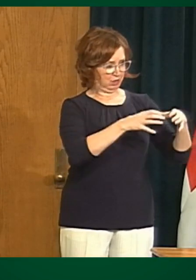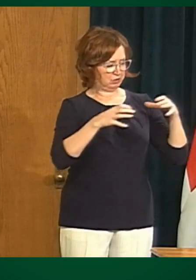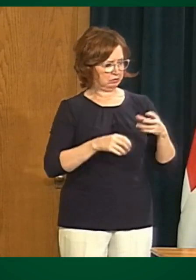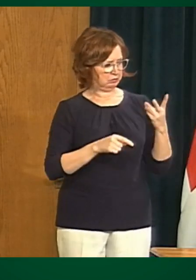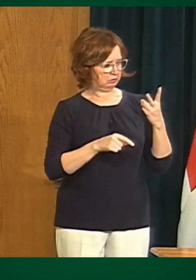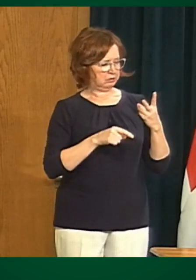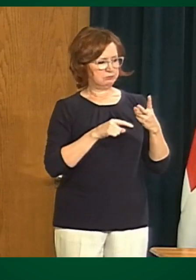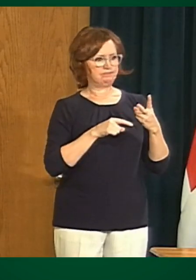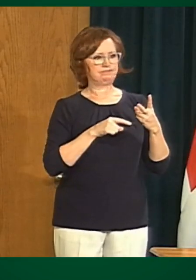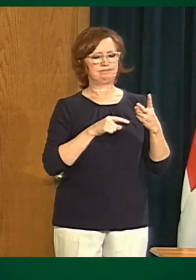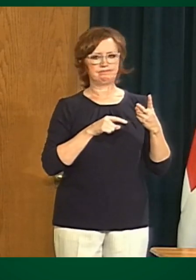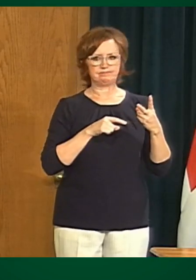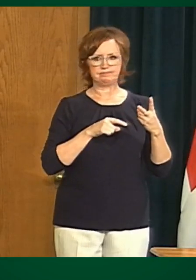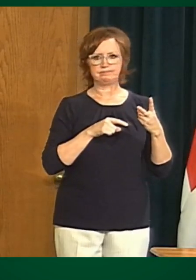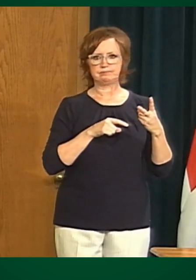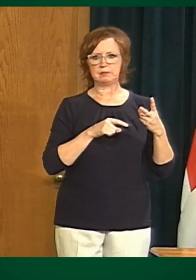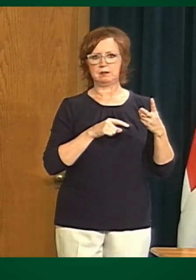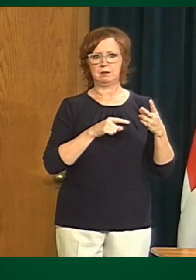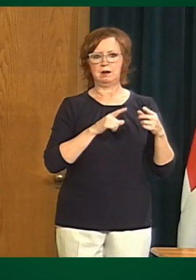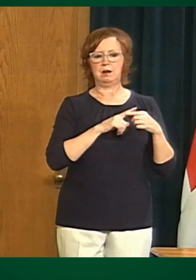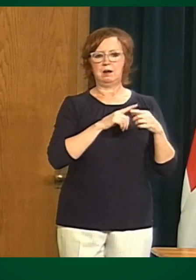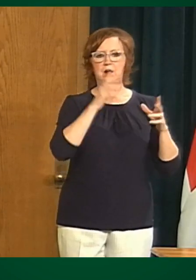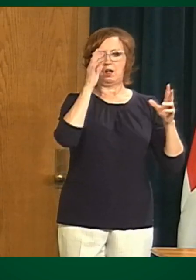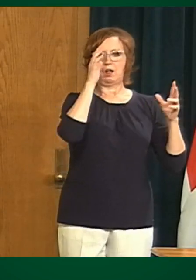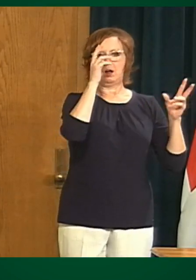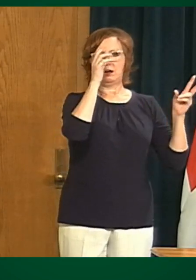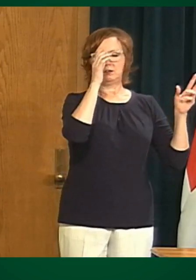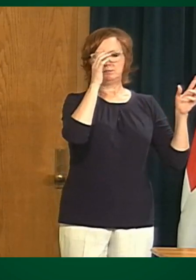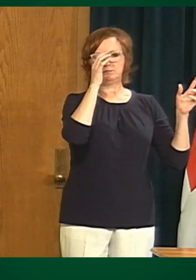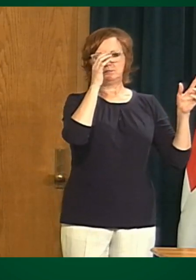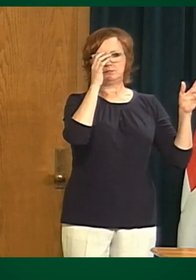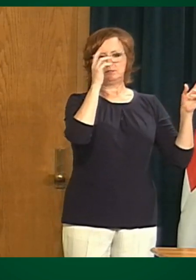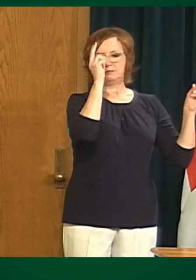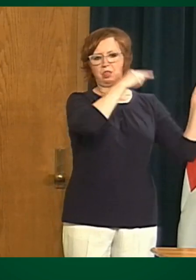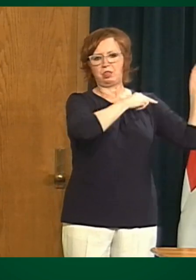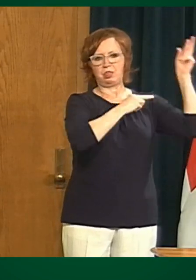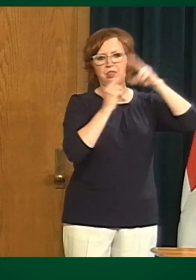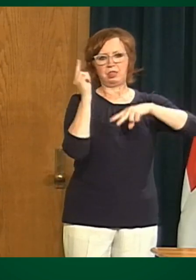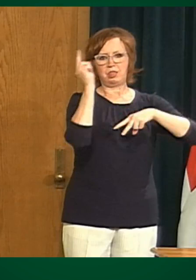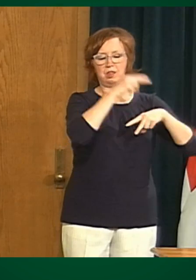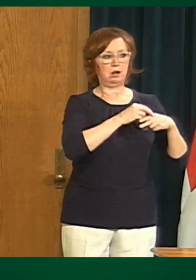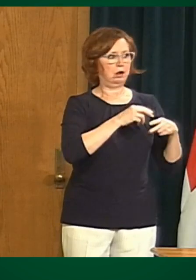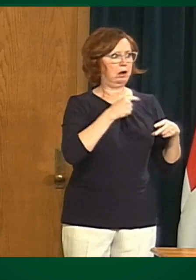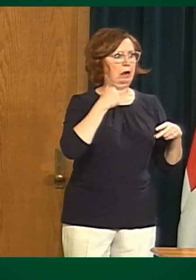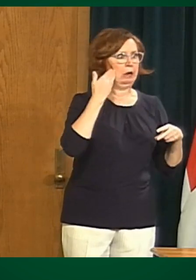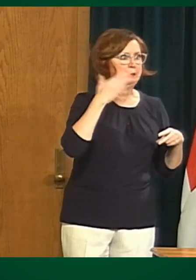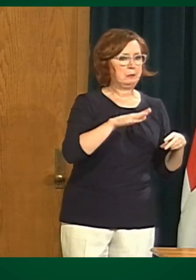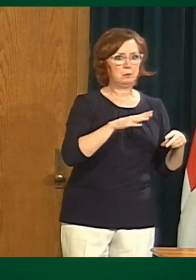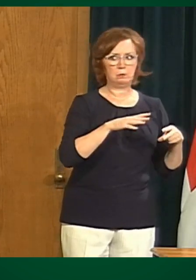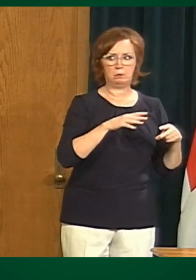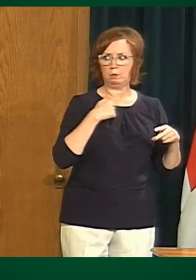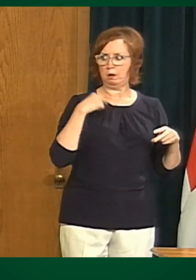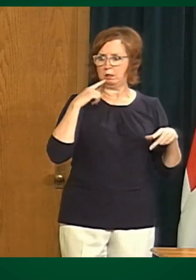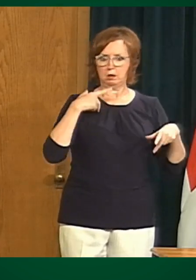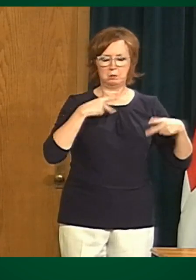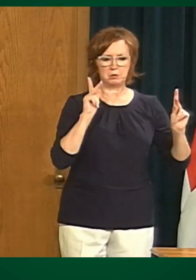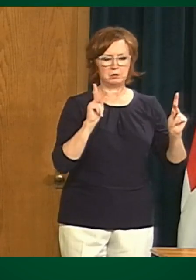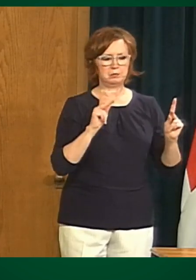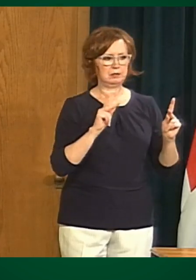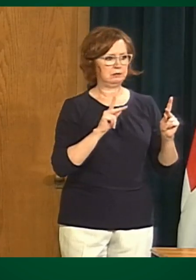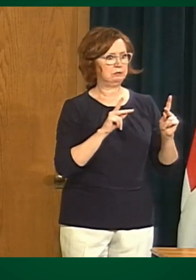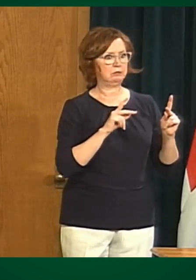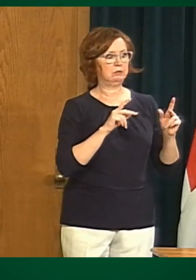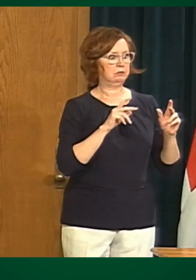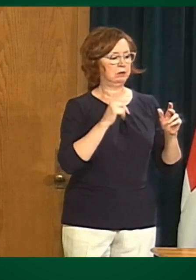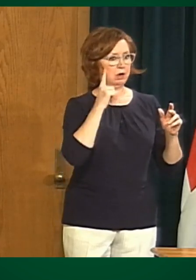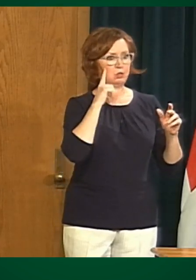gathering or may, inadvertently or intentionally, not adhere to the recommendations or